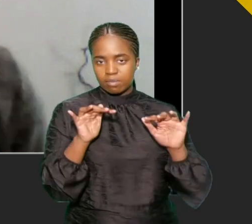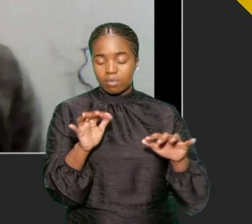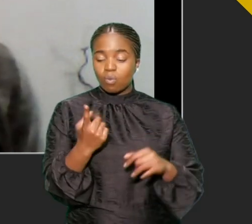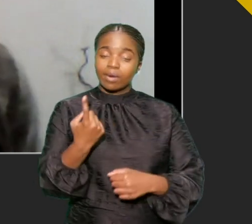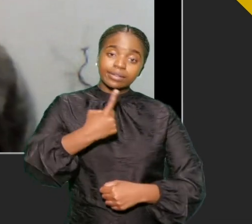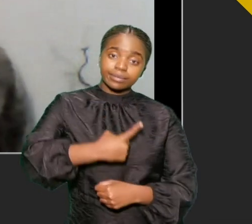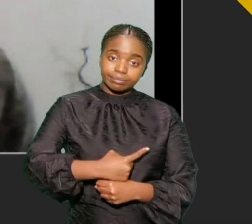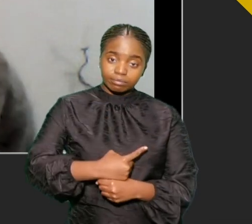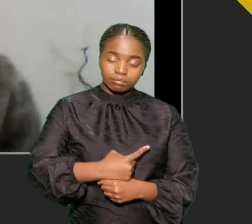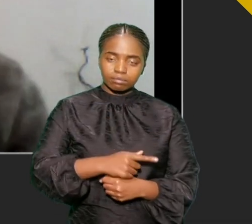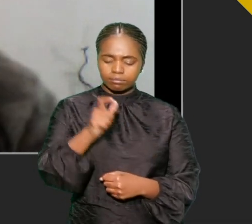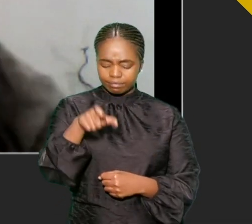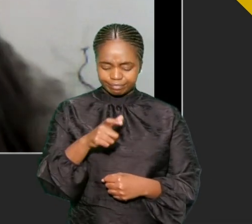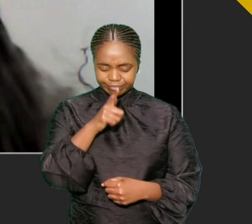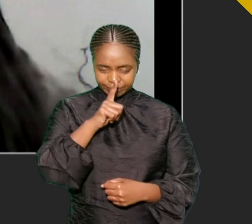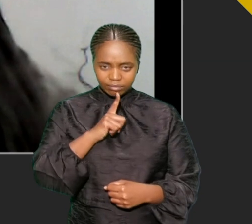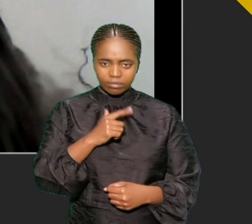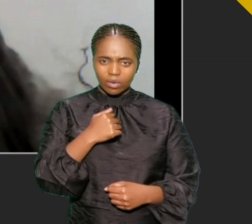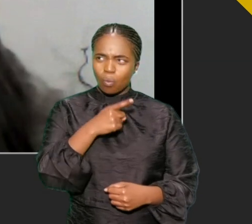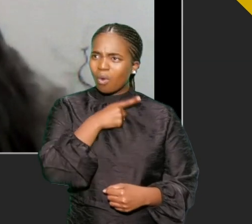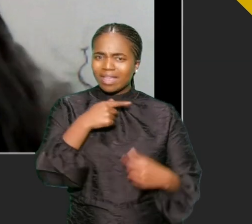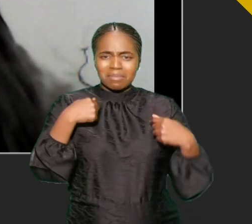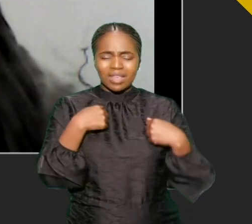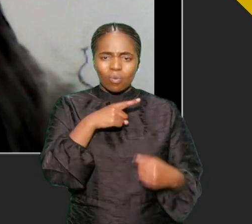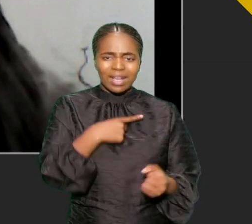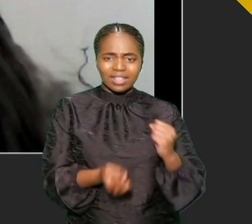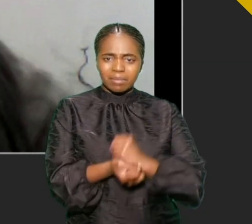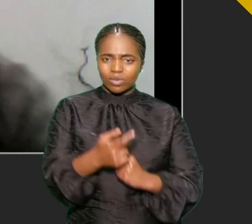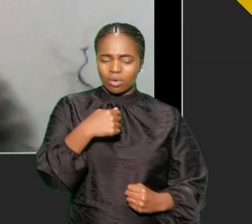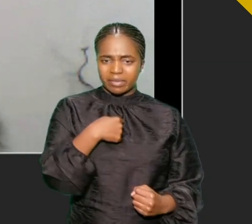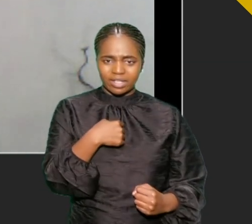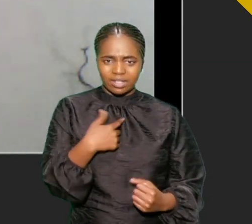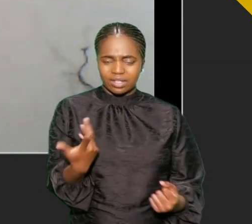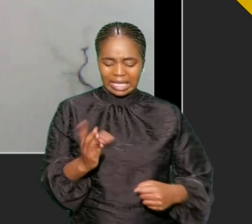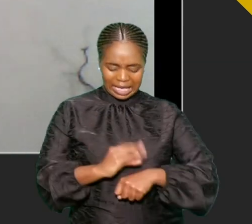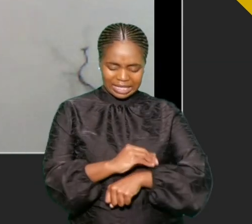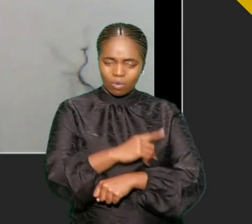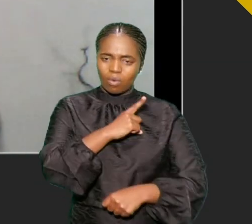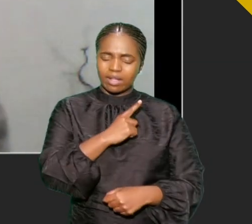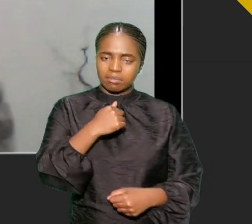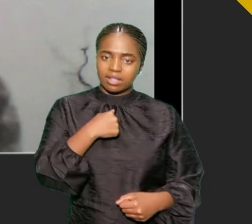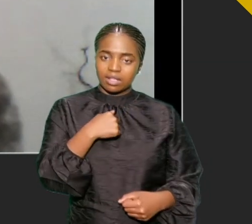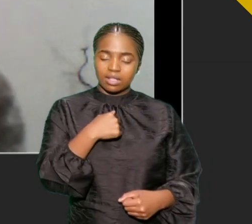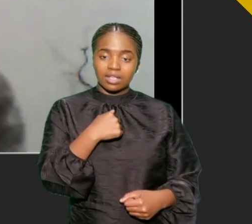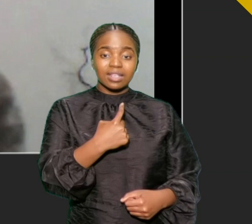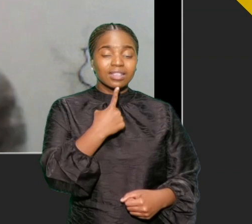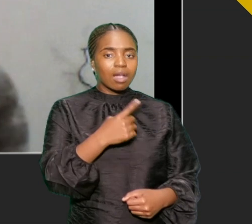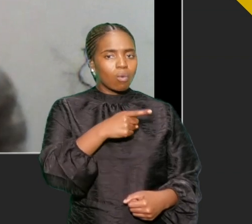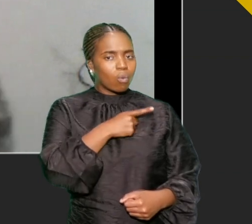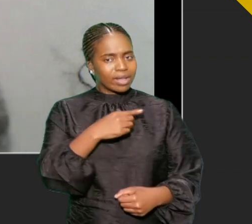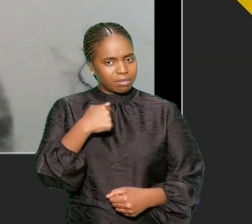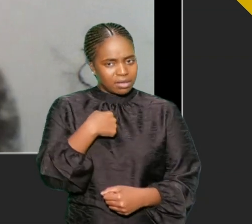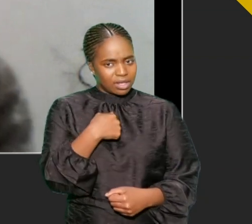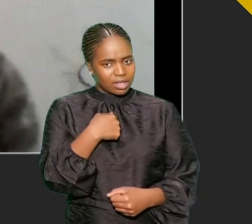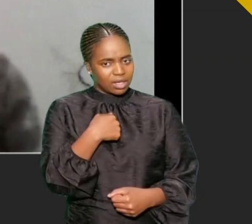day, someone said to me when I was like, why me? When they told me the second time that this thing was like, he was like, when you say why me,